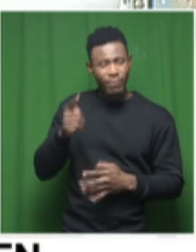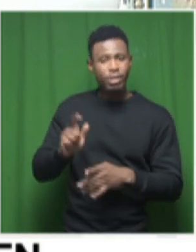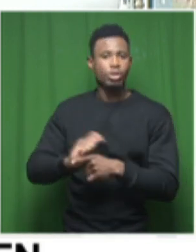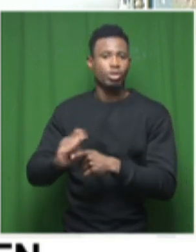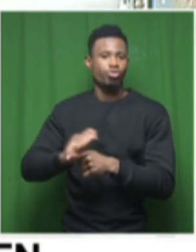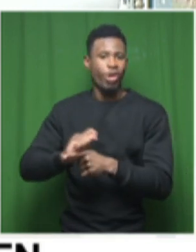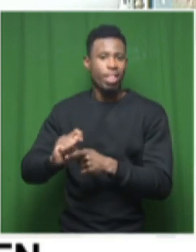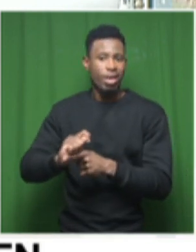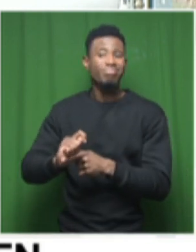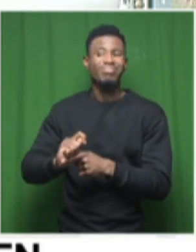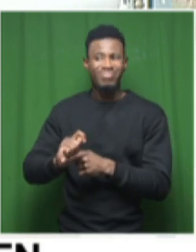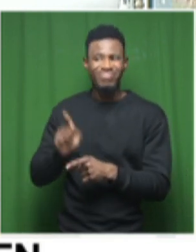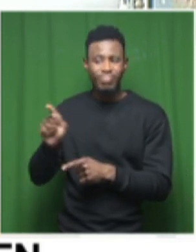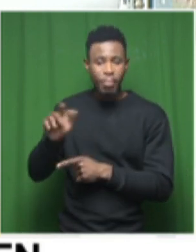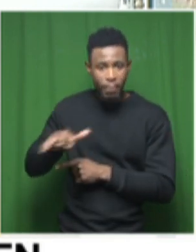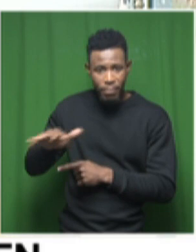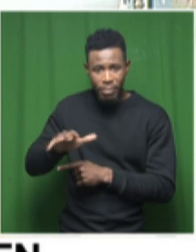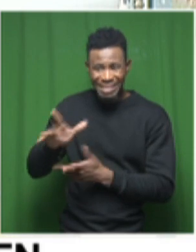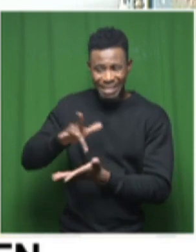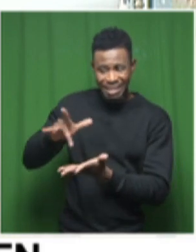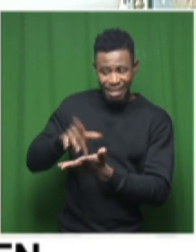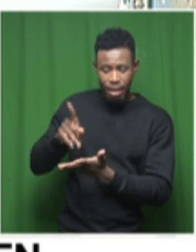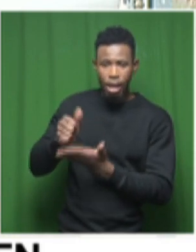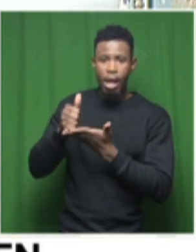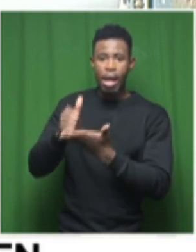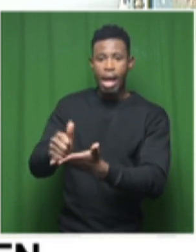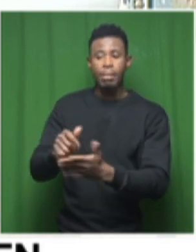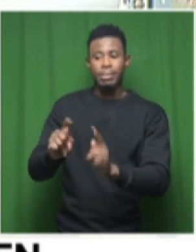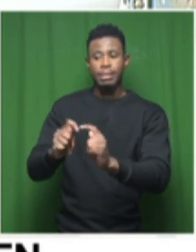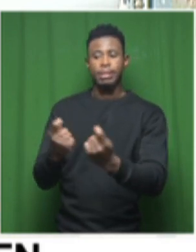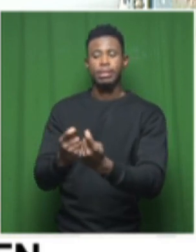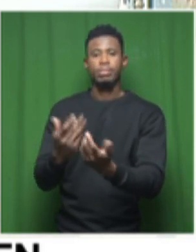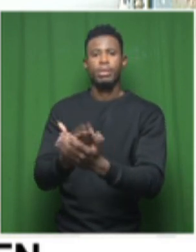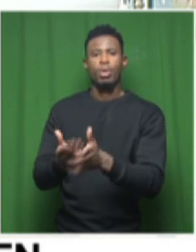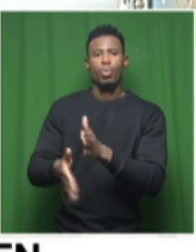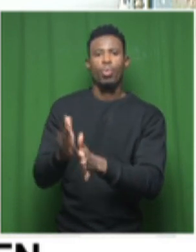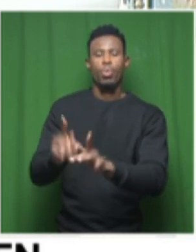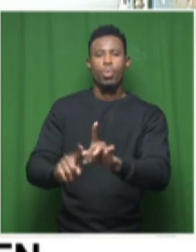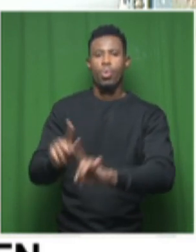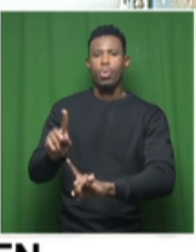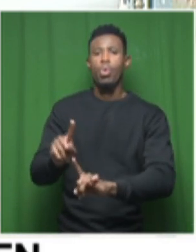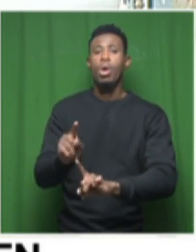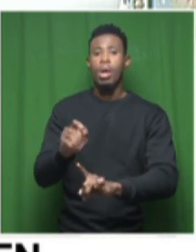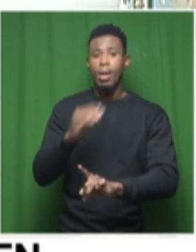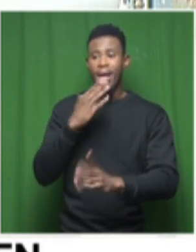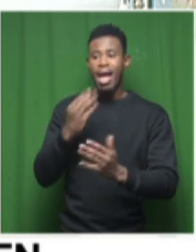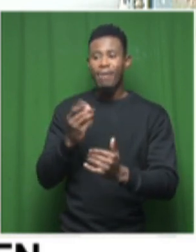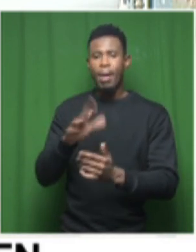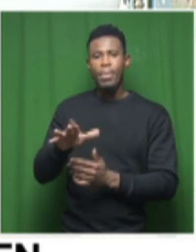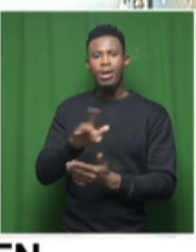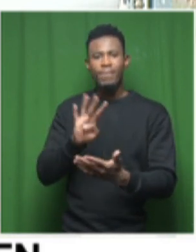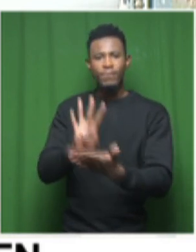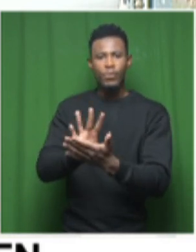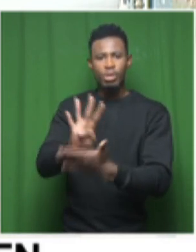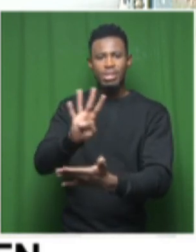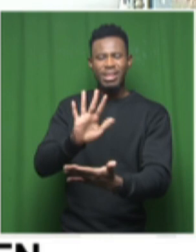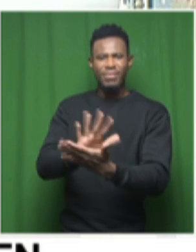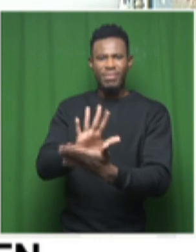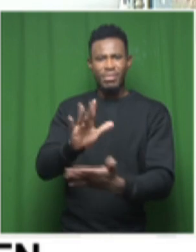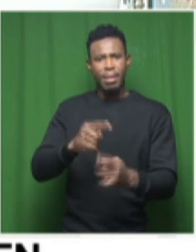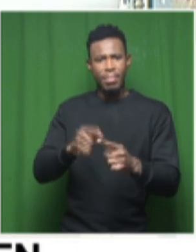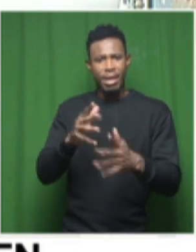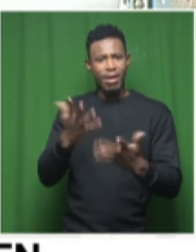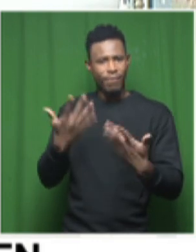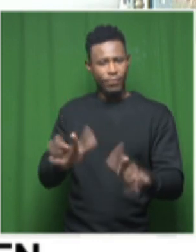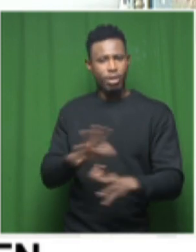and the success of Banyana Banyana team. You have about at least 14-15 players that were part of the HPC or who have gone